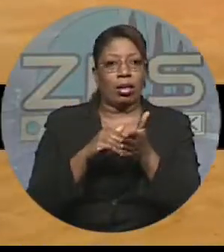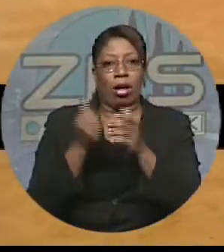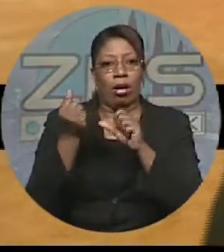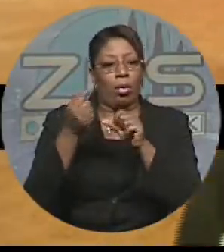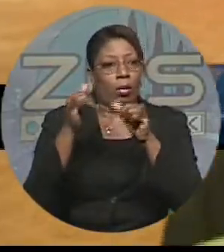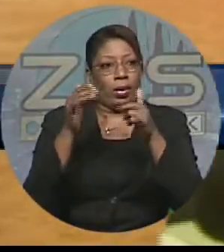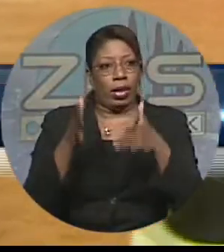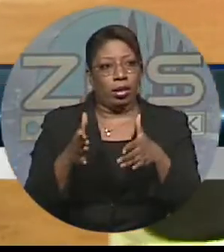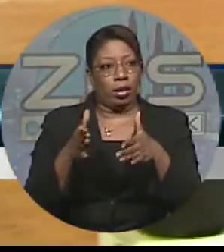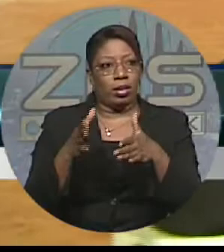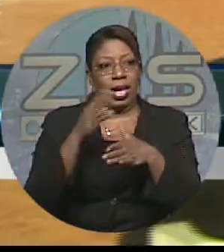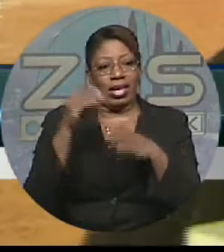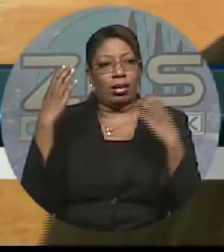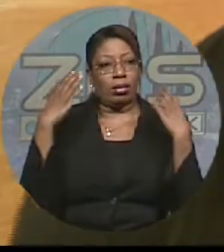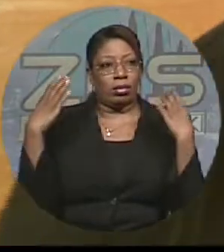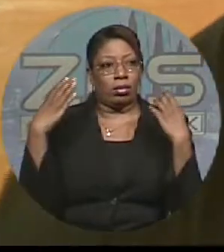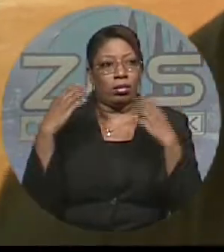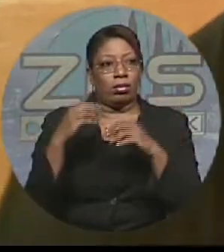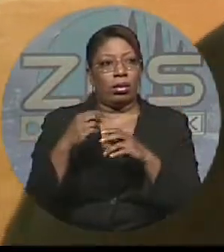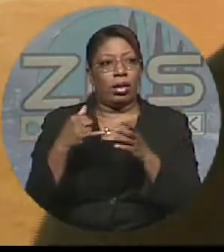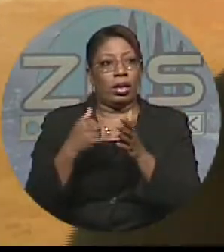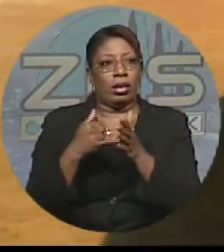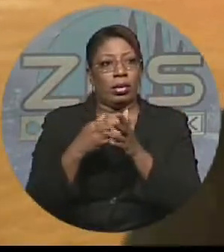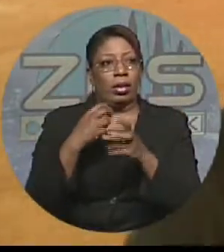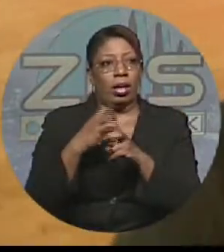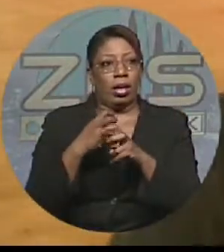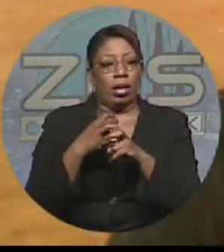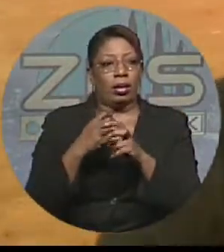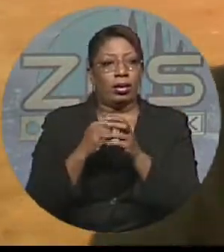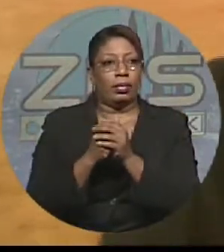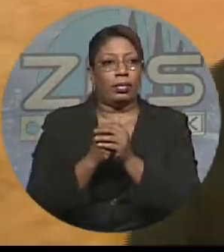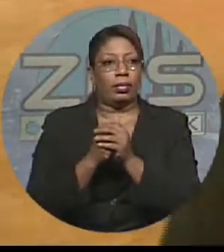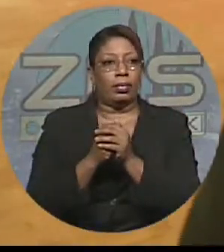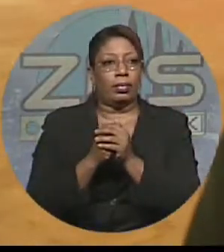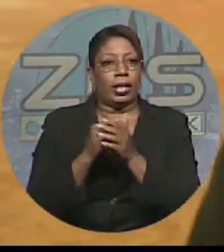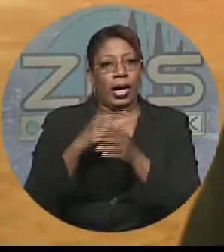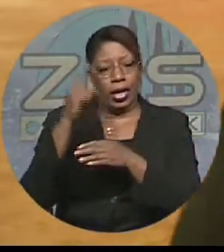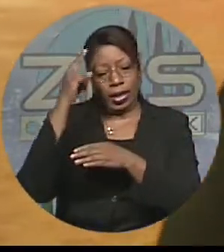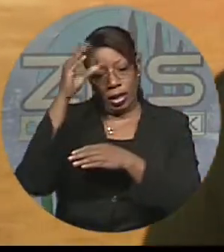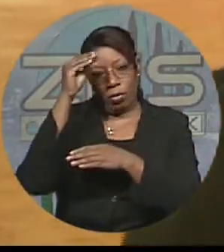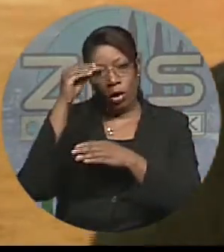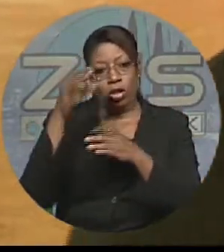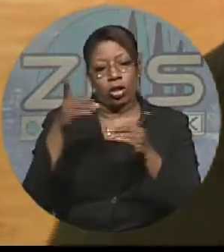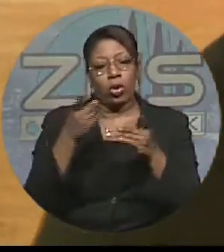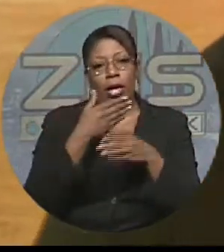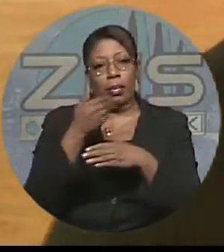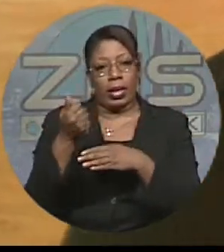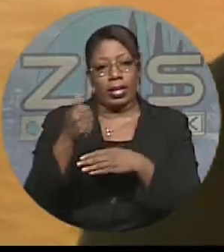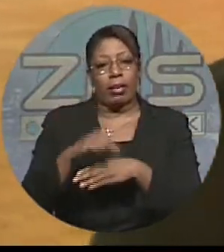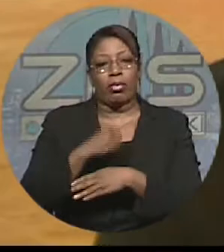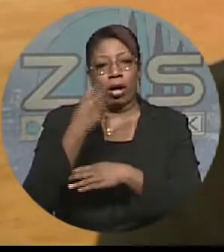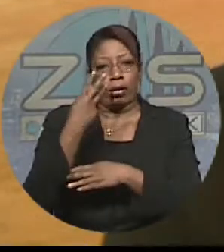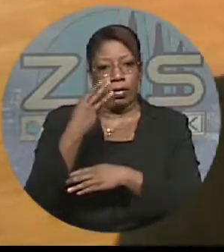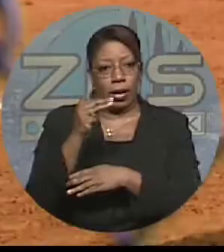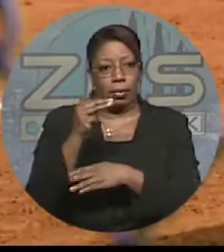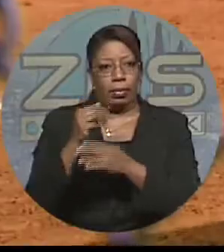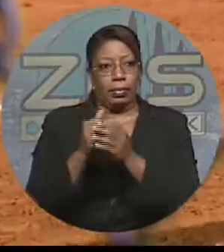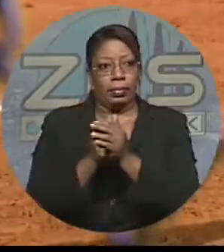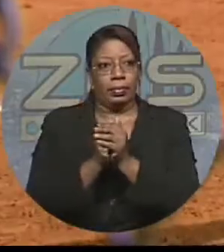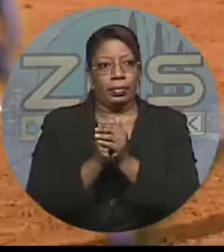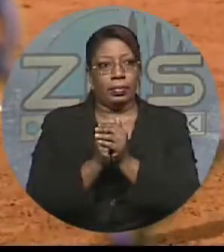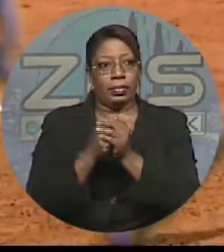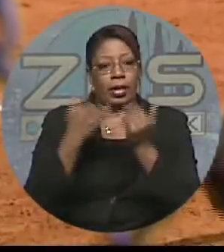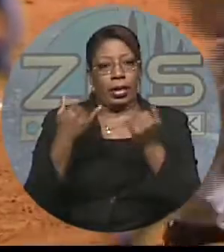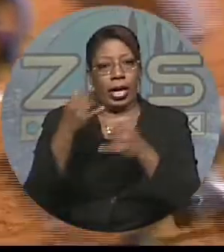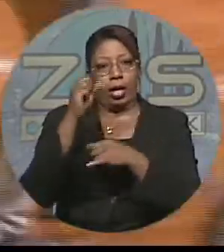players and the umpires, it has been very, very difficult. But I think the boys did their best. I'm proud of them. I couldn't ask for nothing more. Now,